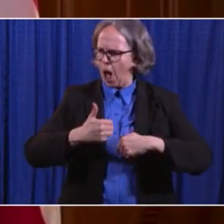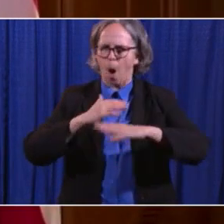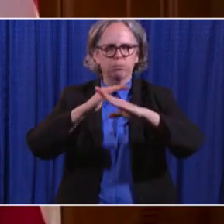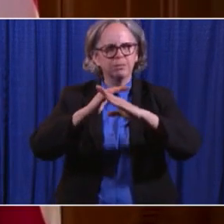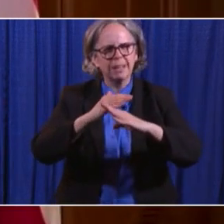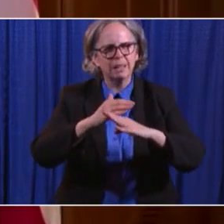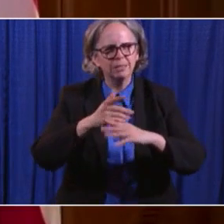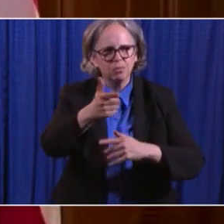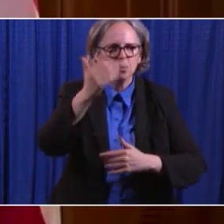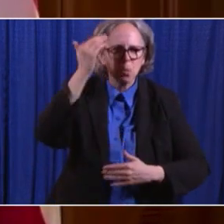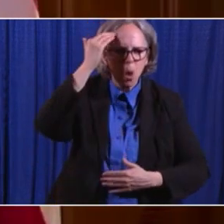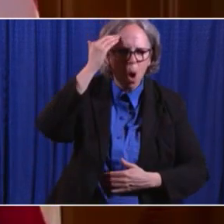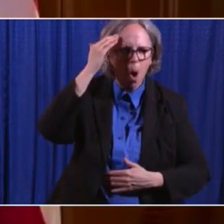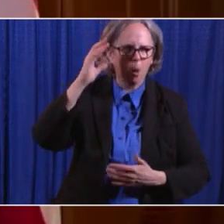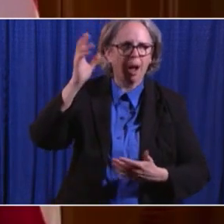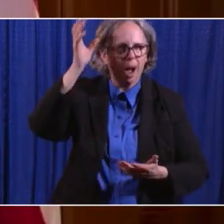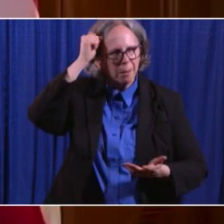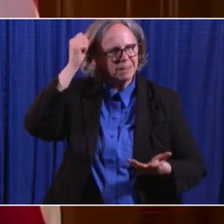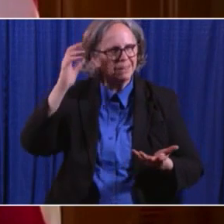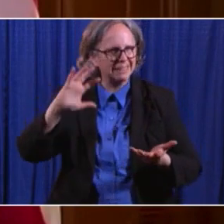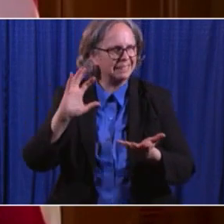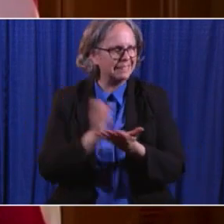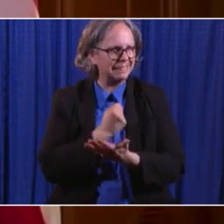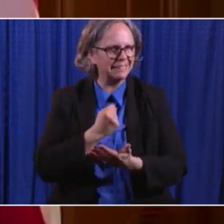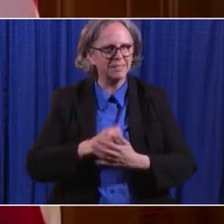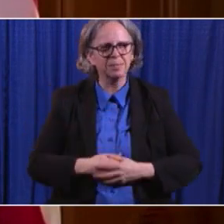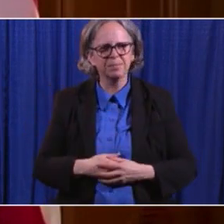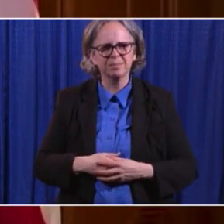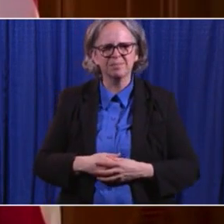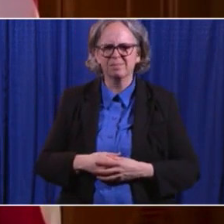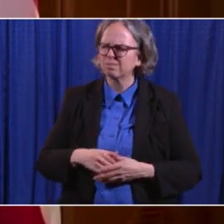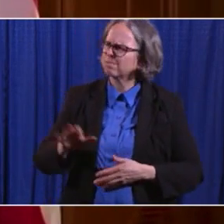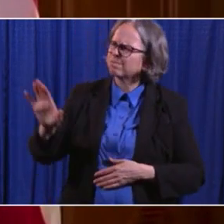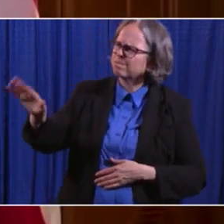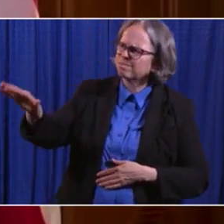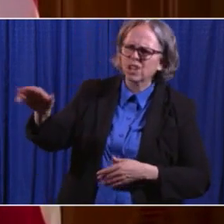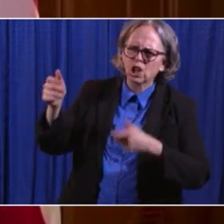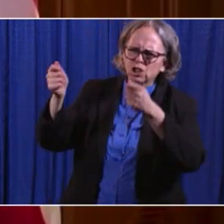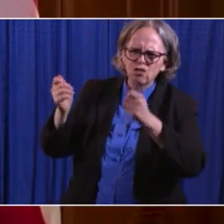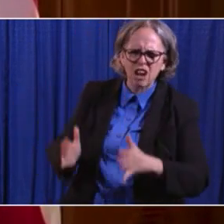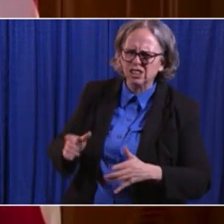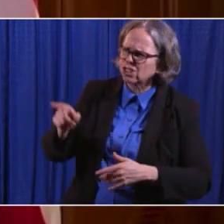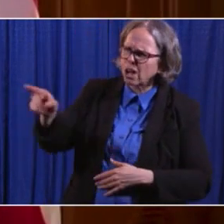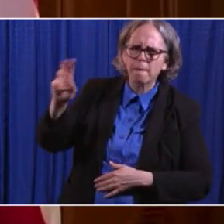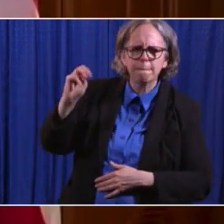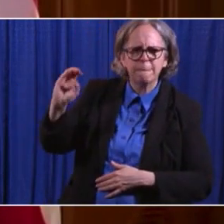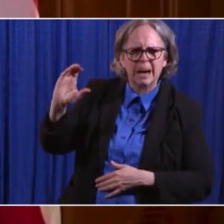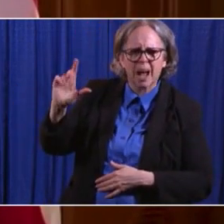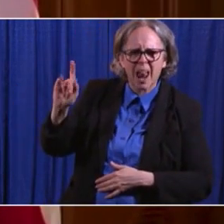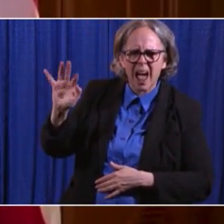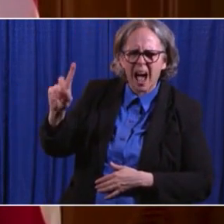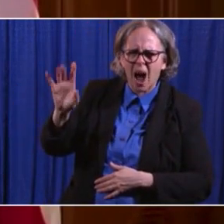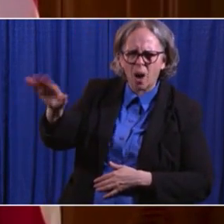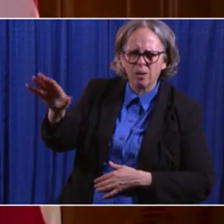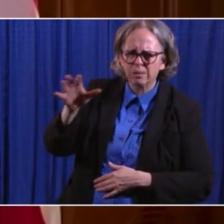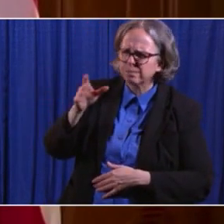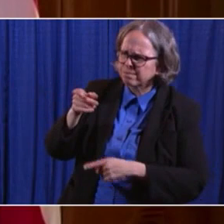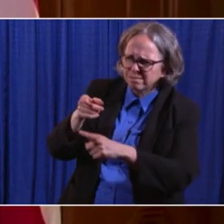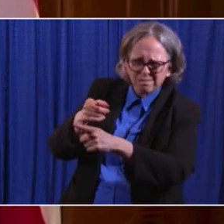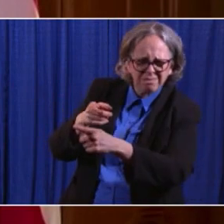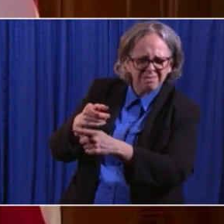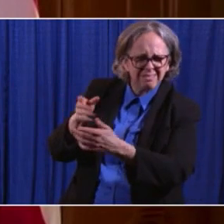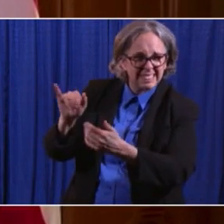for a moment. Director, one of the things I might add in regard to, you talked about while eating, stay